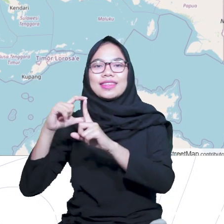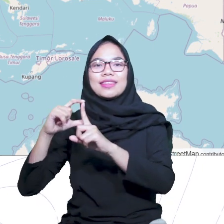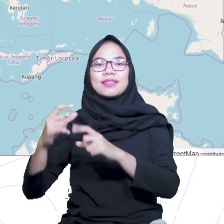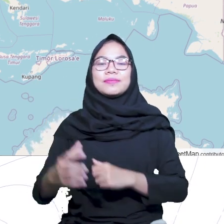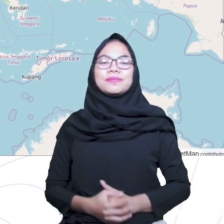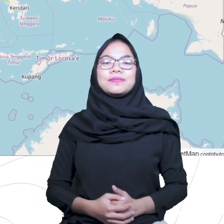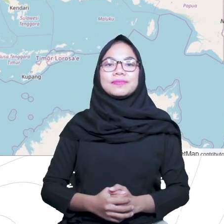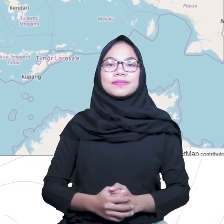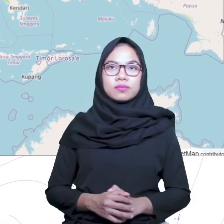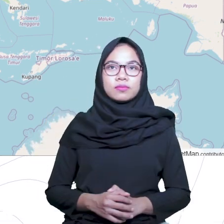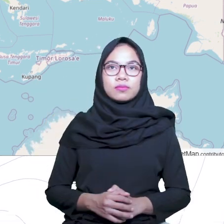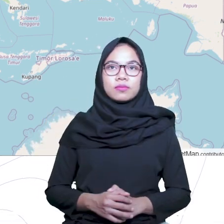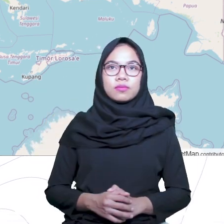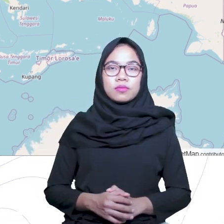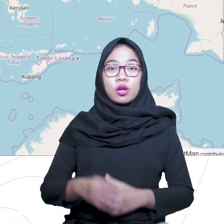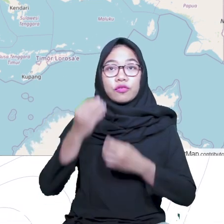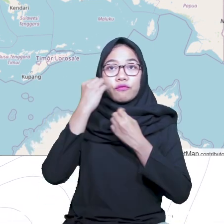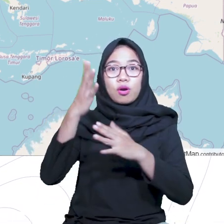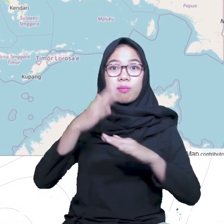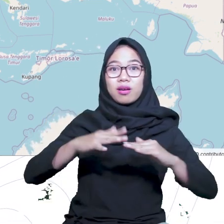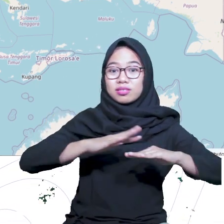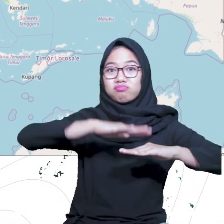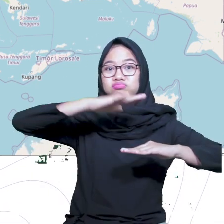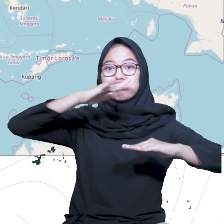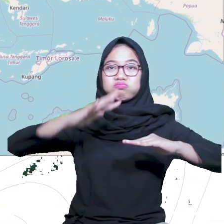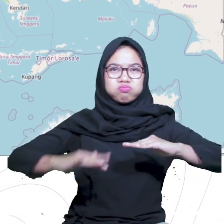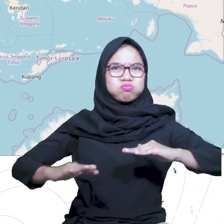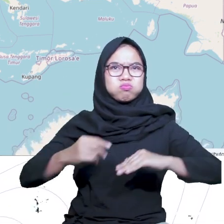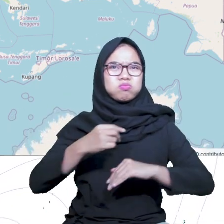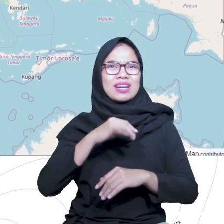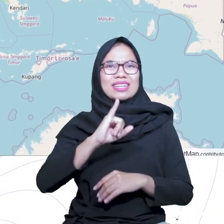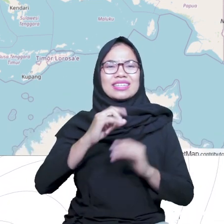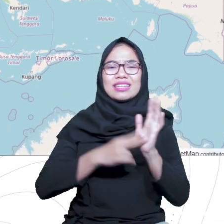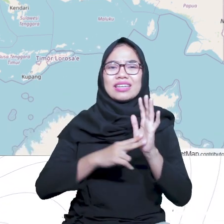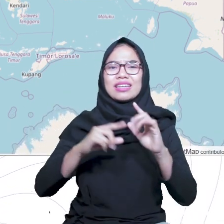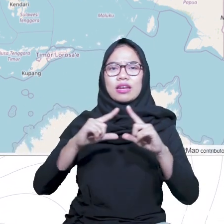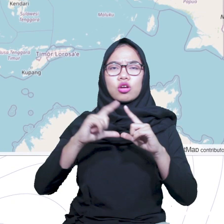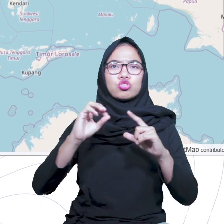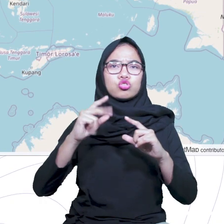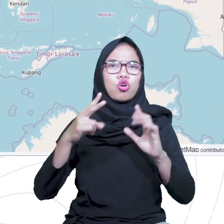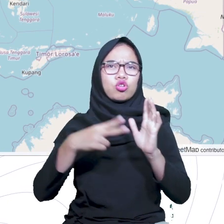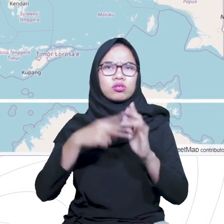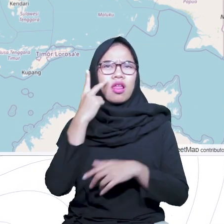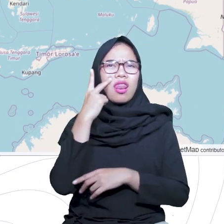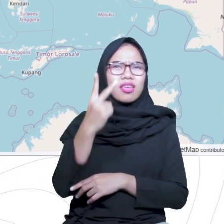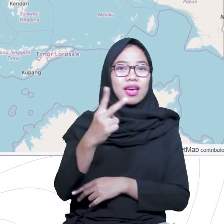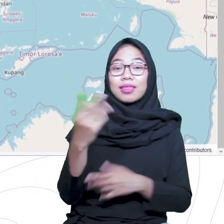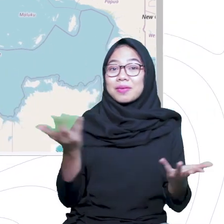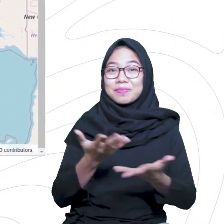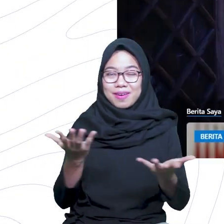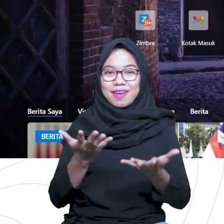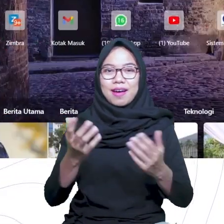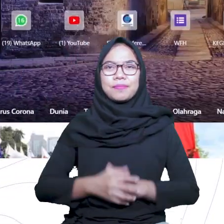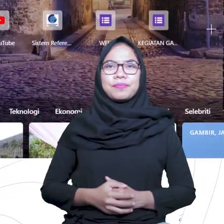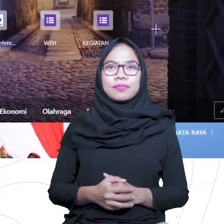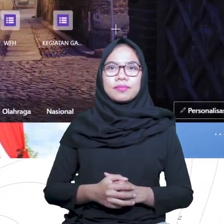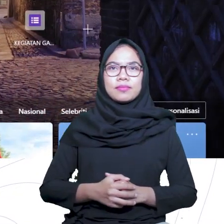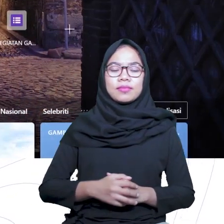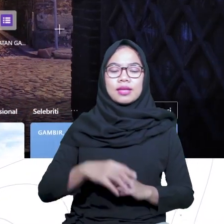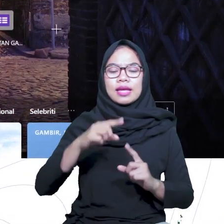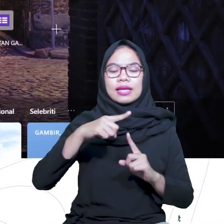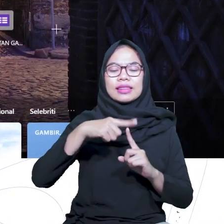srgi.big.go.id. For Indonesian tidal model and INACORE services in particular, they are available on a separate website.